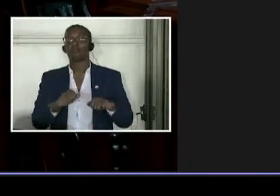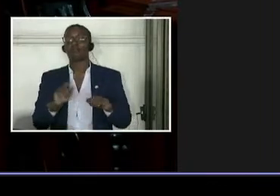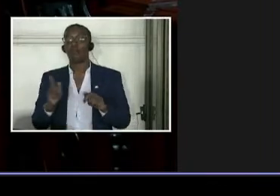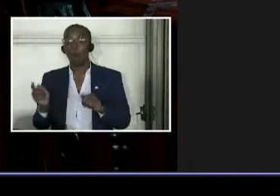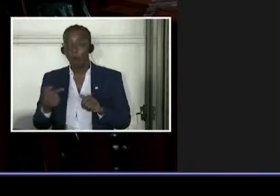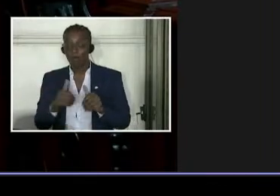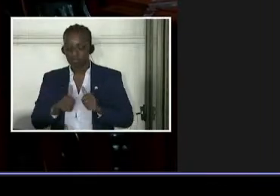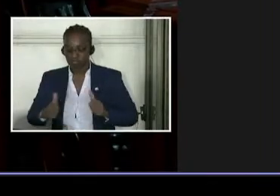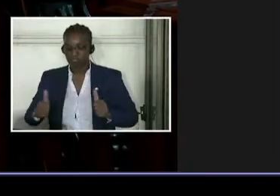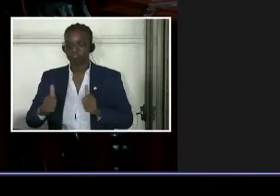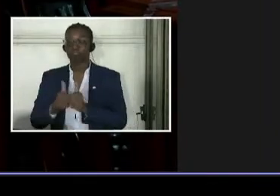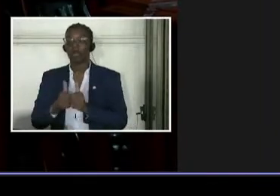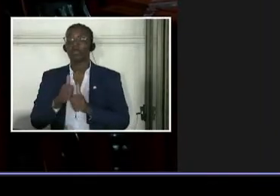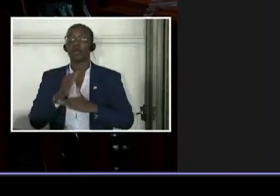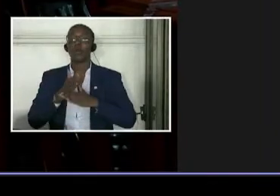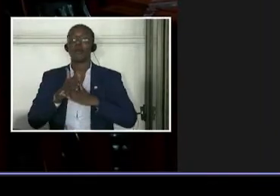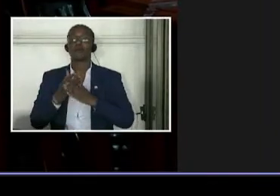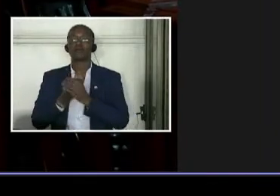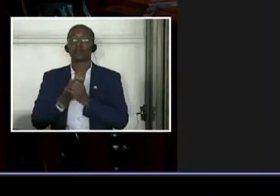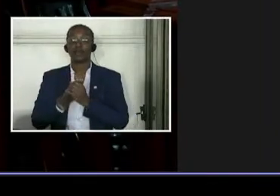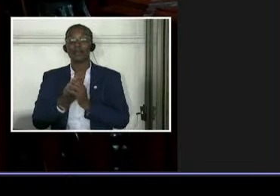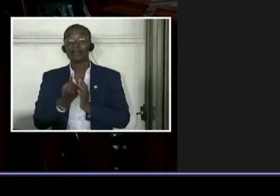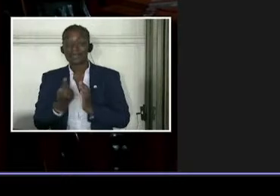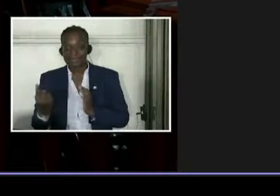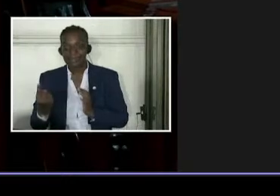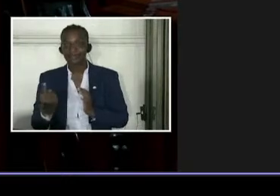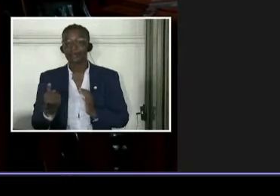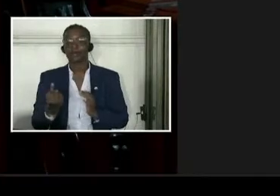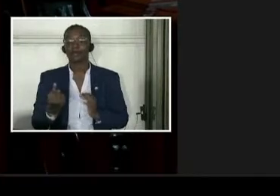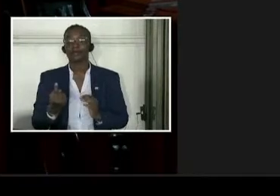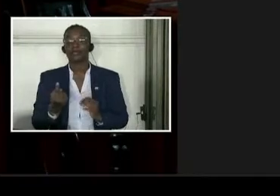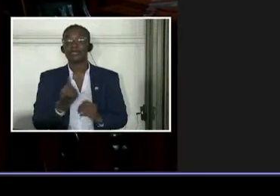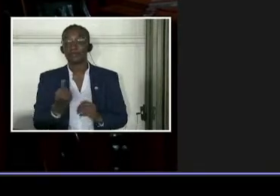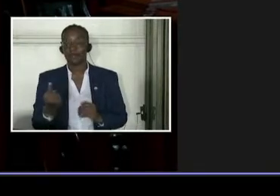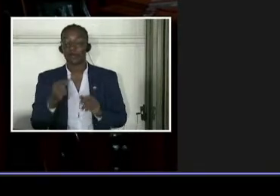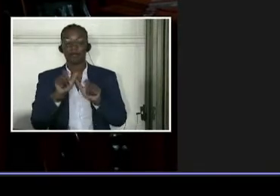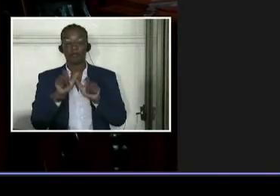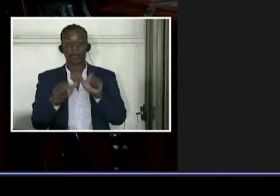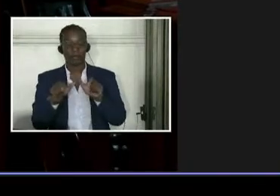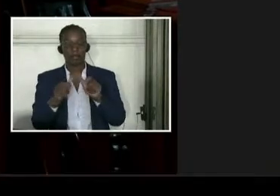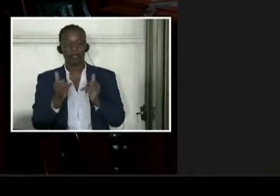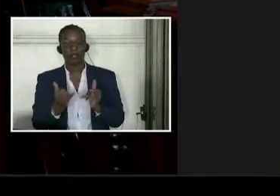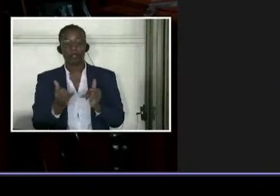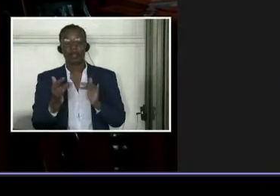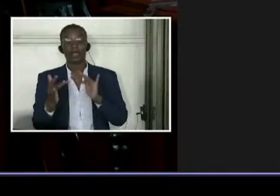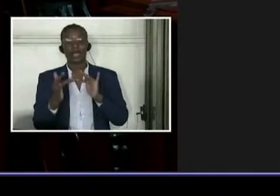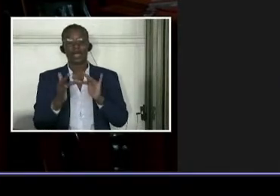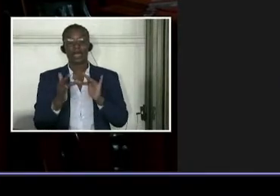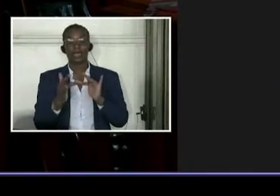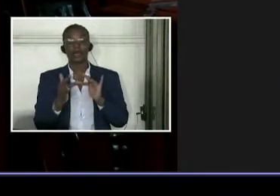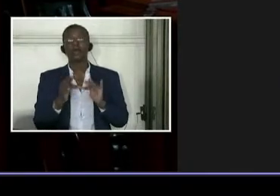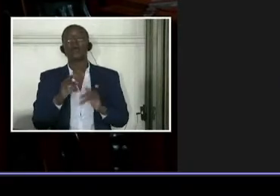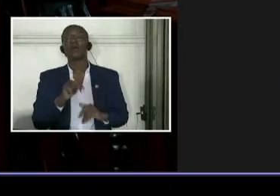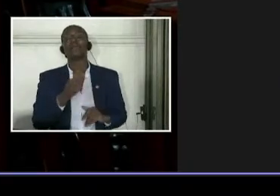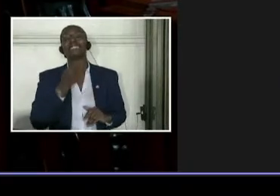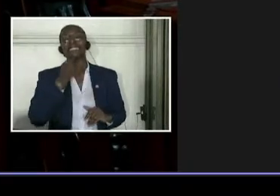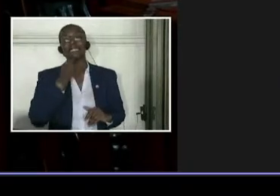together. On finance linked individual subsidy, the FLISP, Chairperson, we